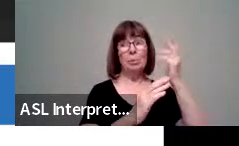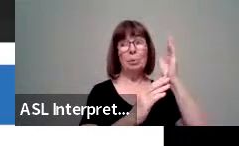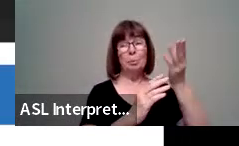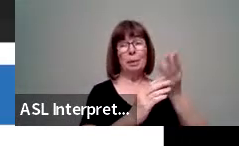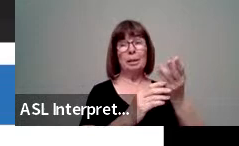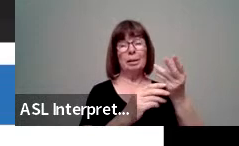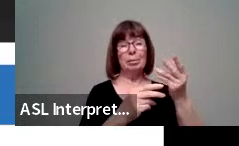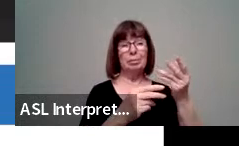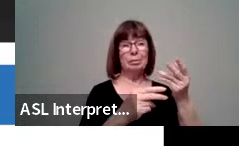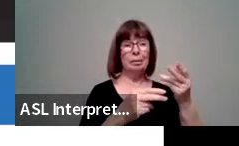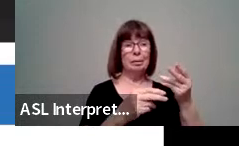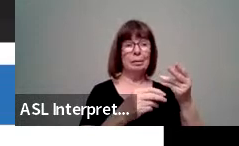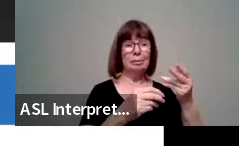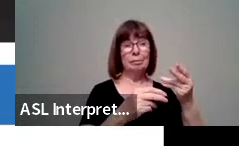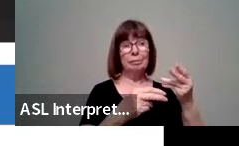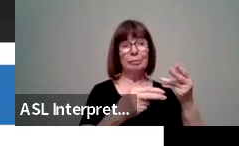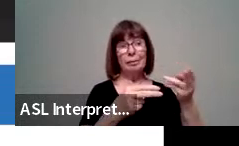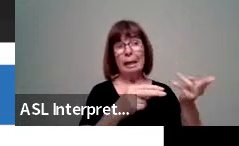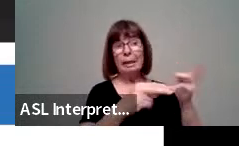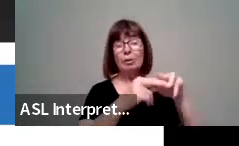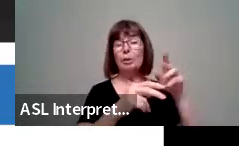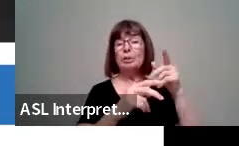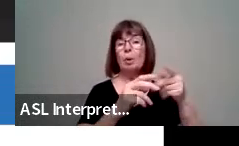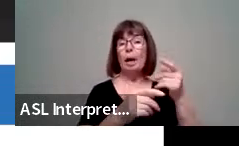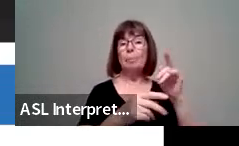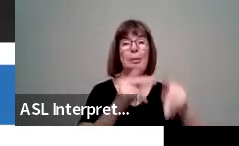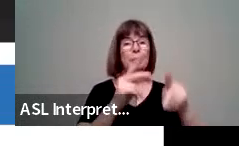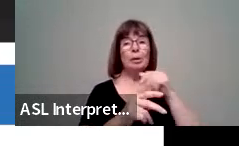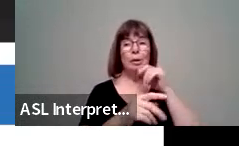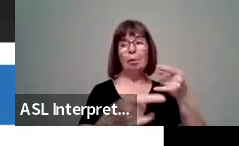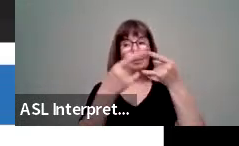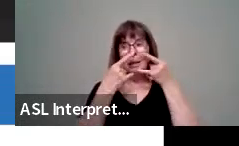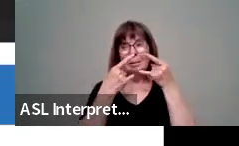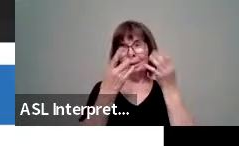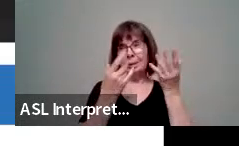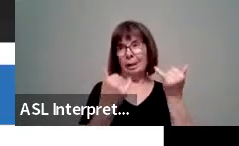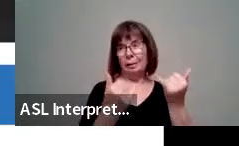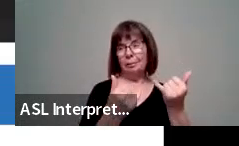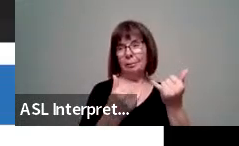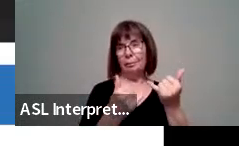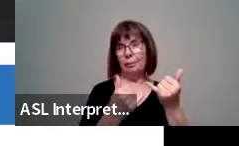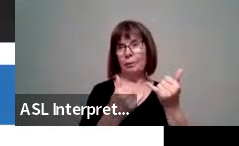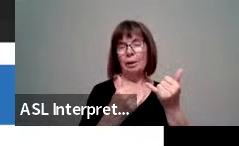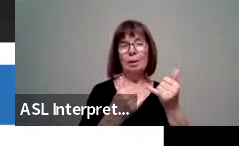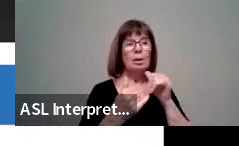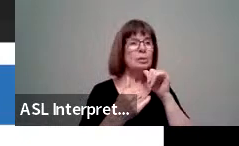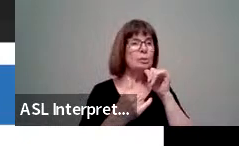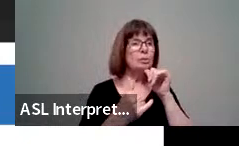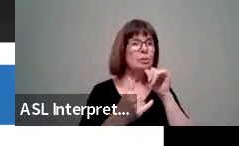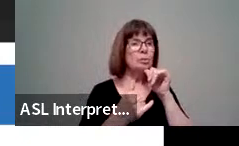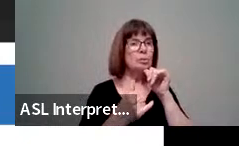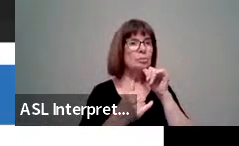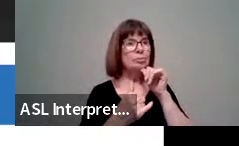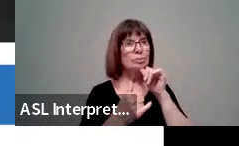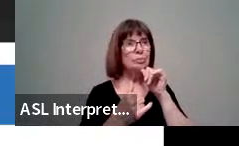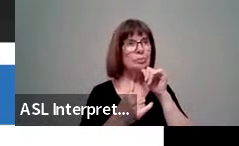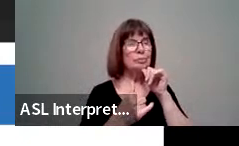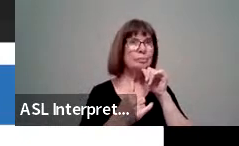that people aren't wearing masks as much anymore. So we haven't even come down to our